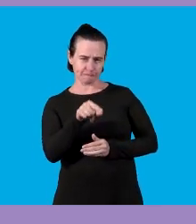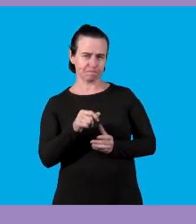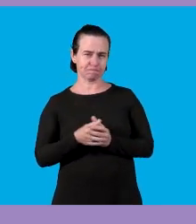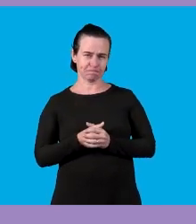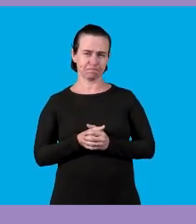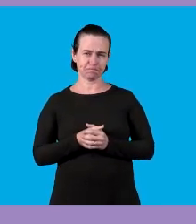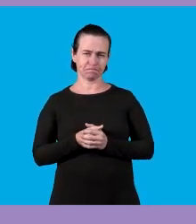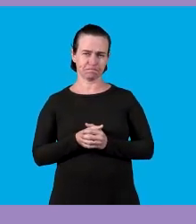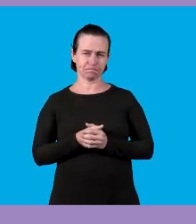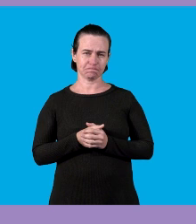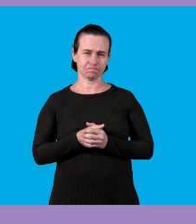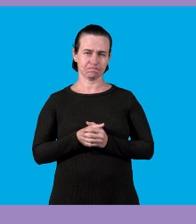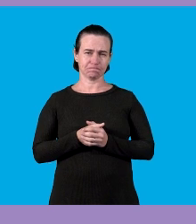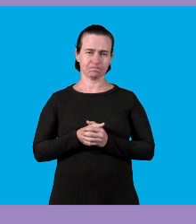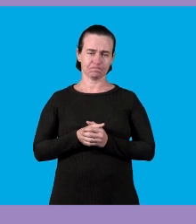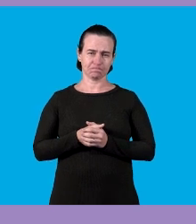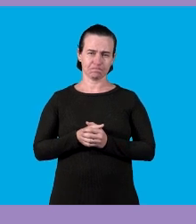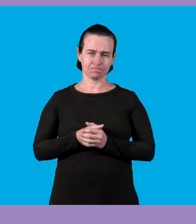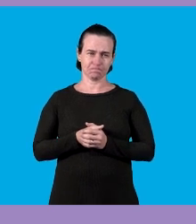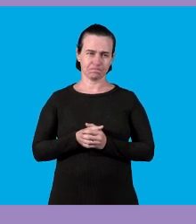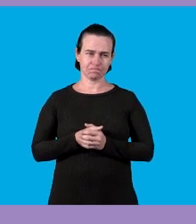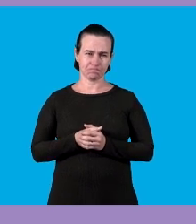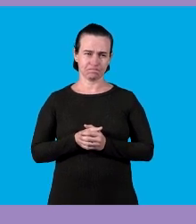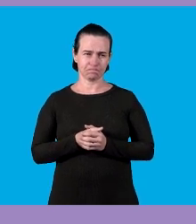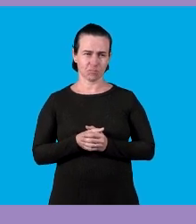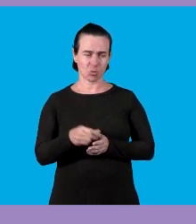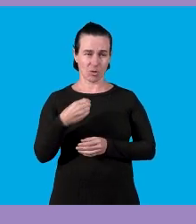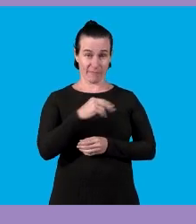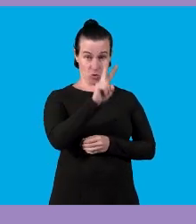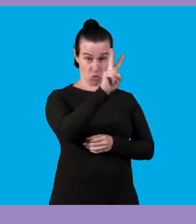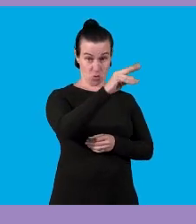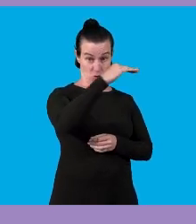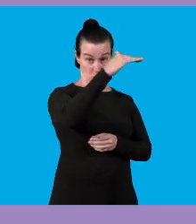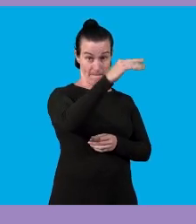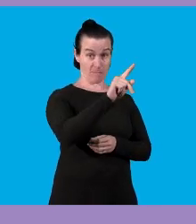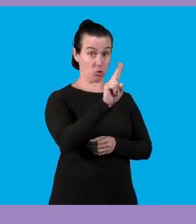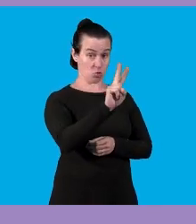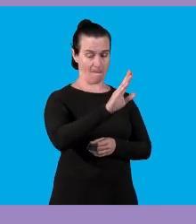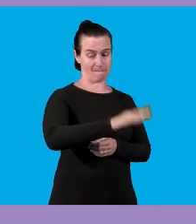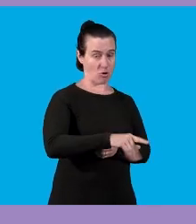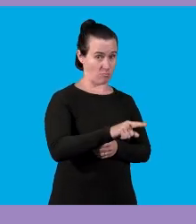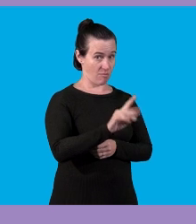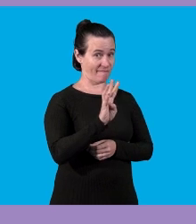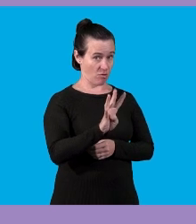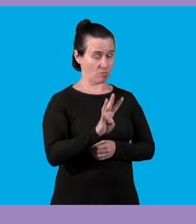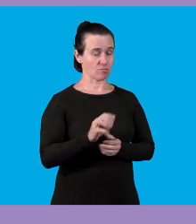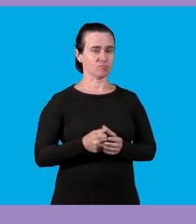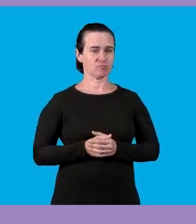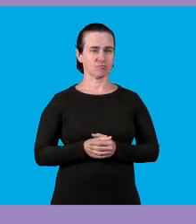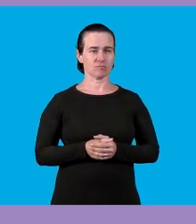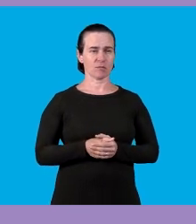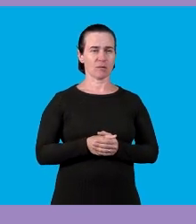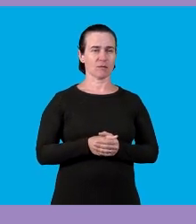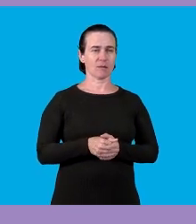that on the numerator I've got 2, on the denominator I've got 4, so which means